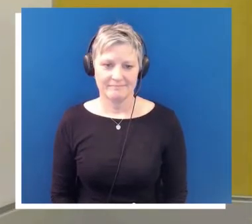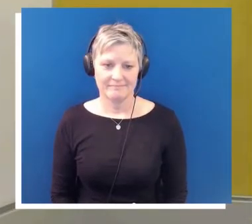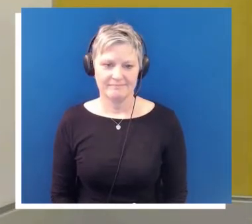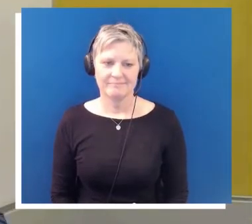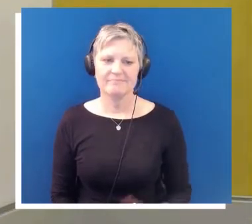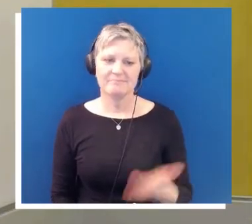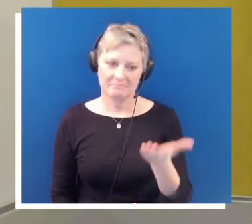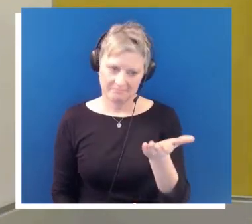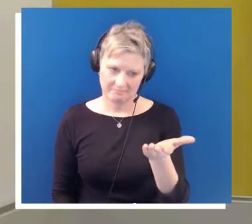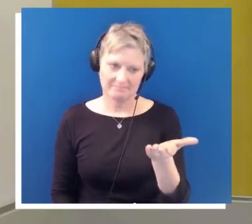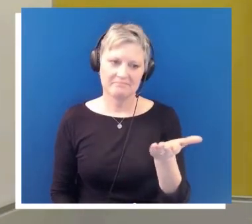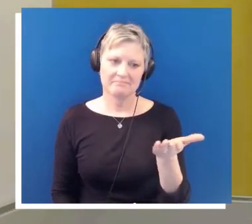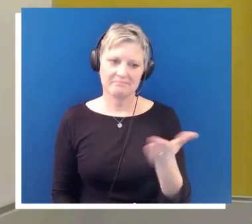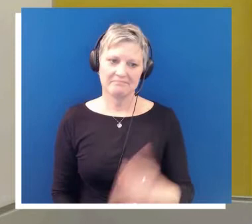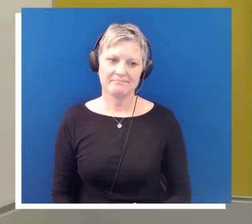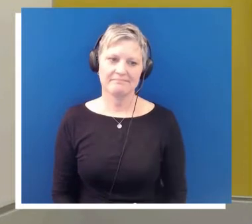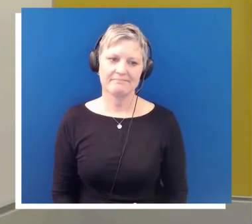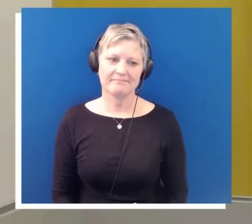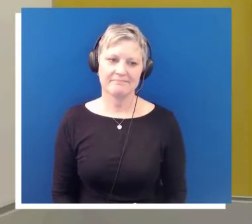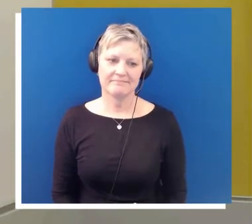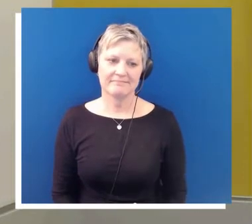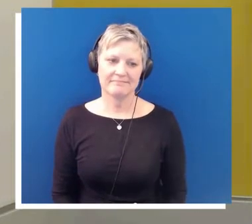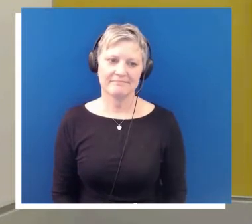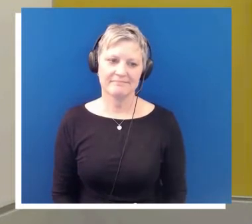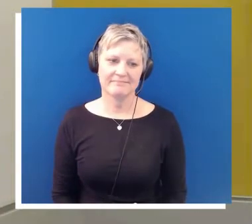Again, give it a quick stir.